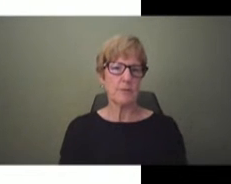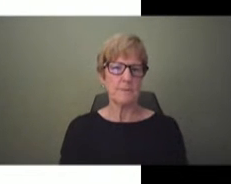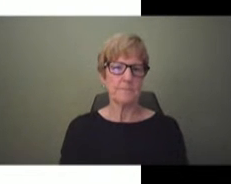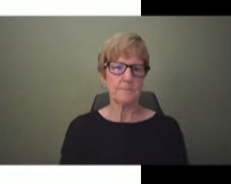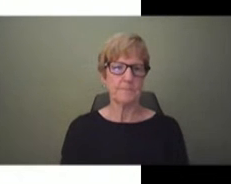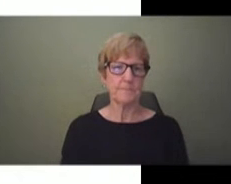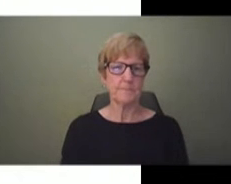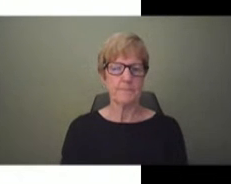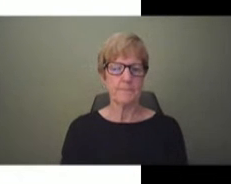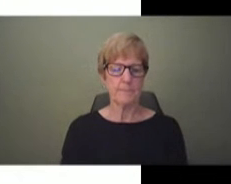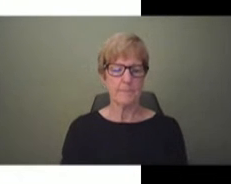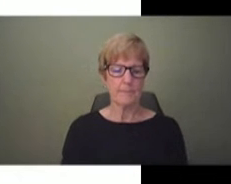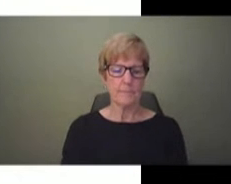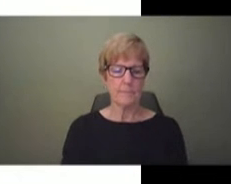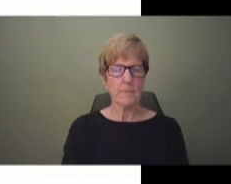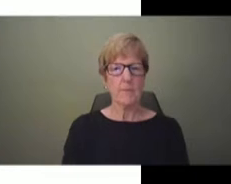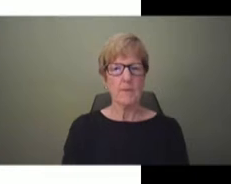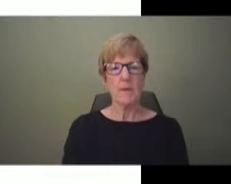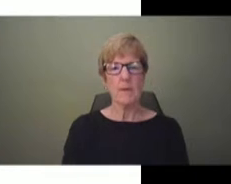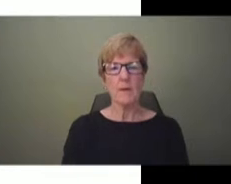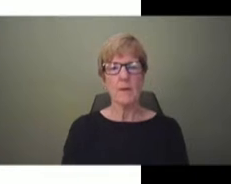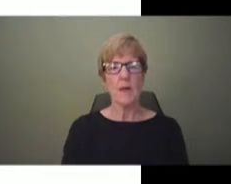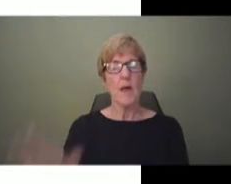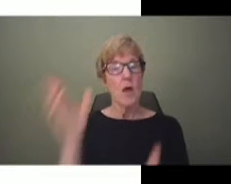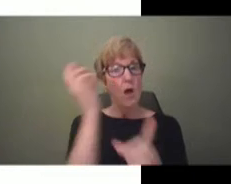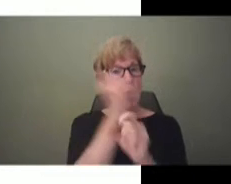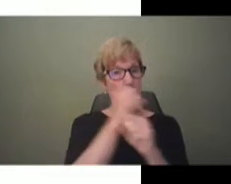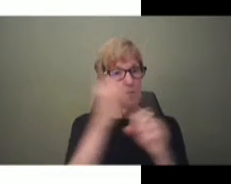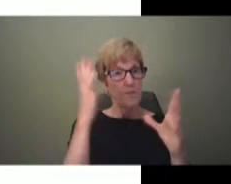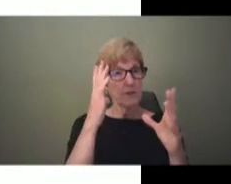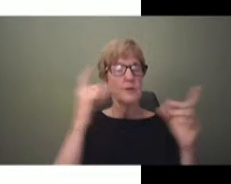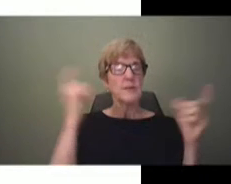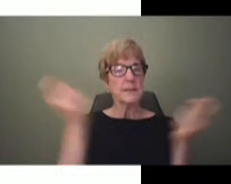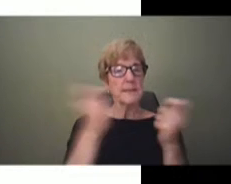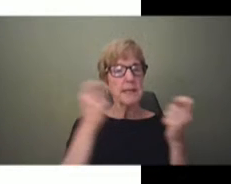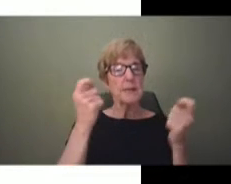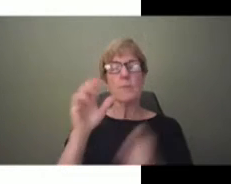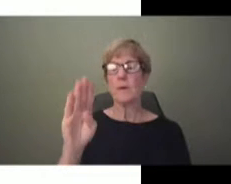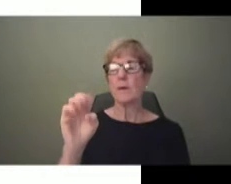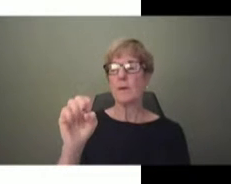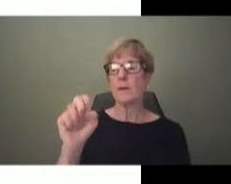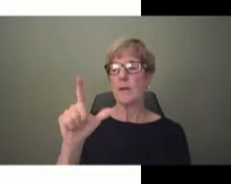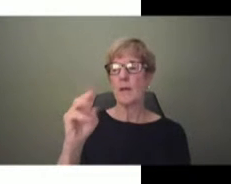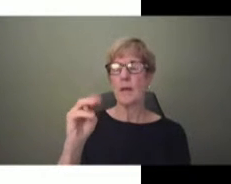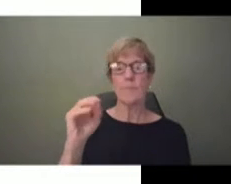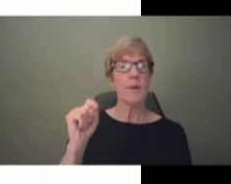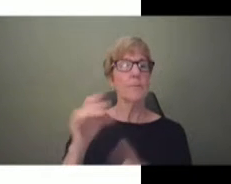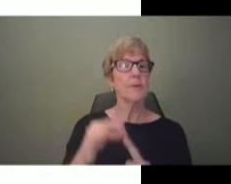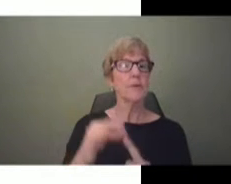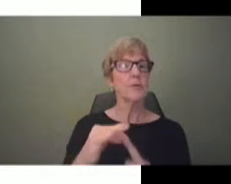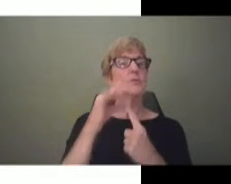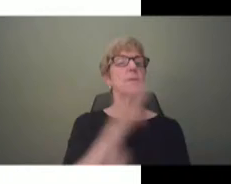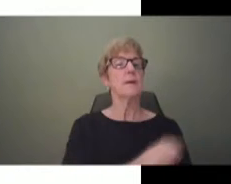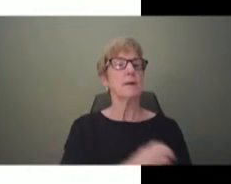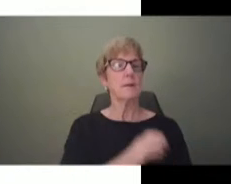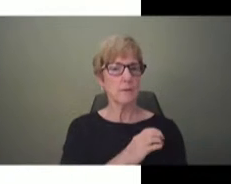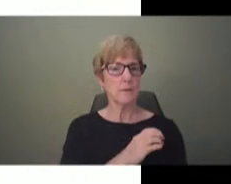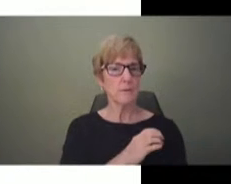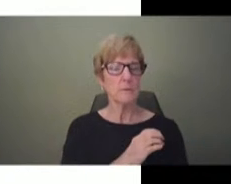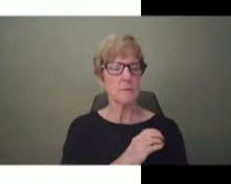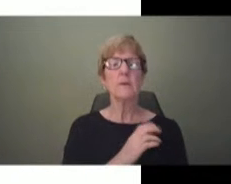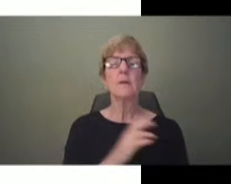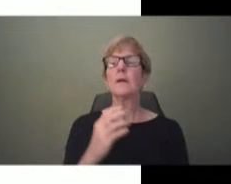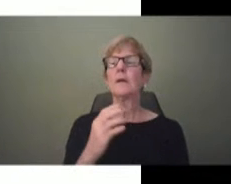slide uh the resulting Vision celebrates Bel Belmont's uh unique character by combining its